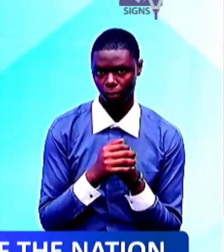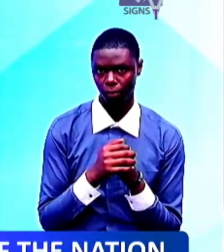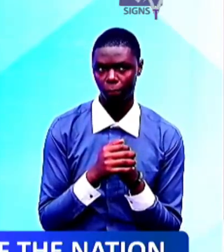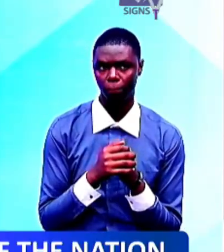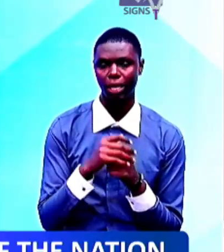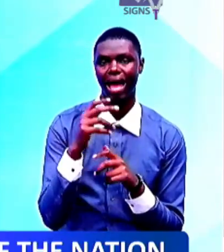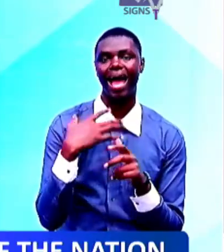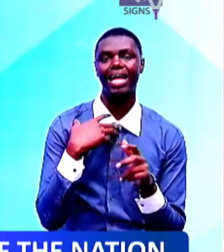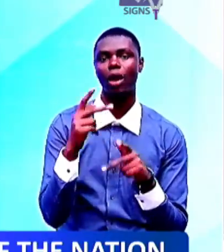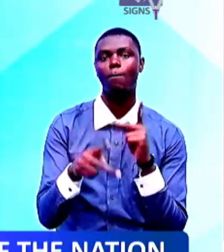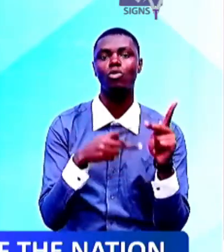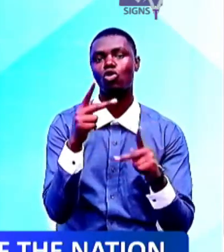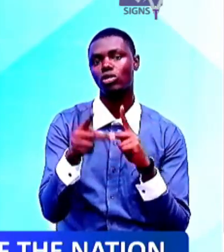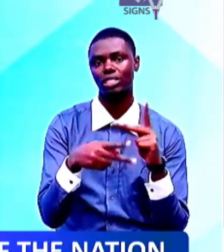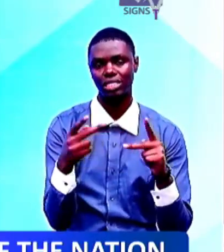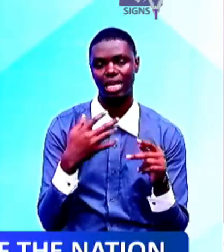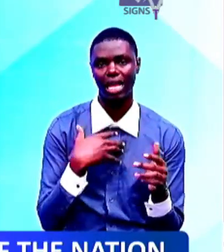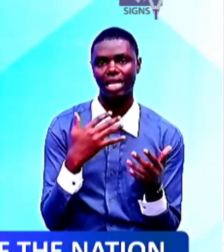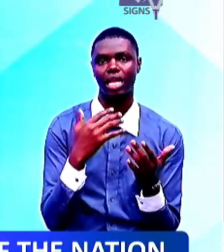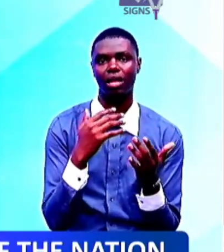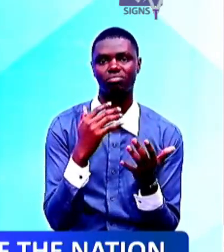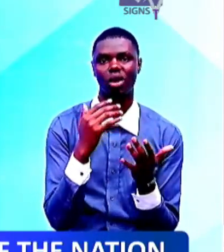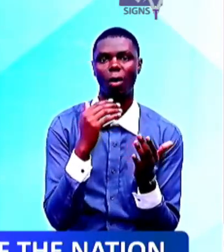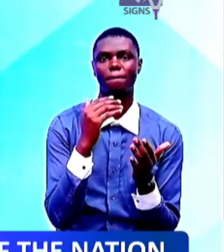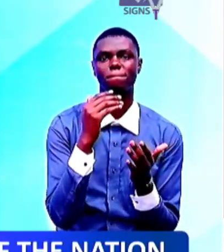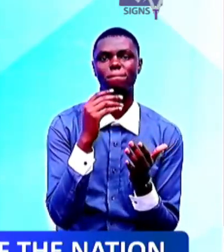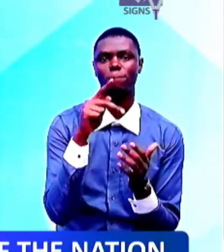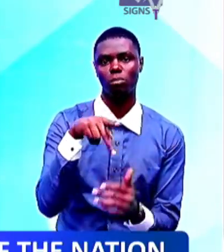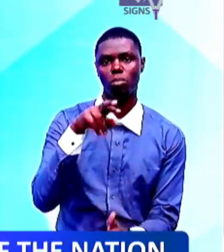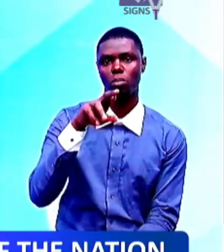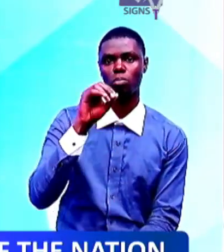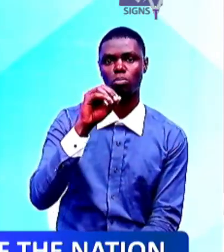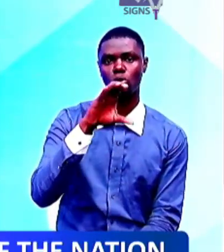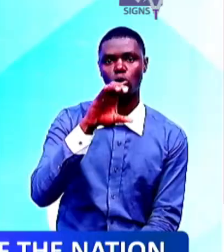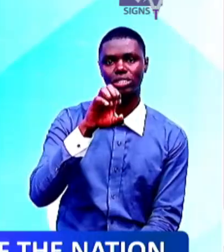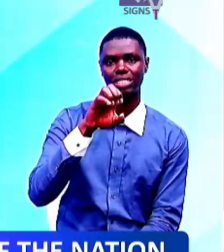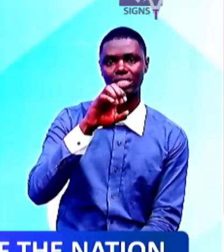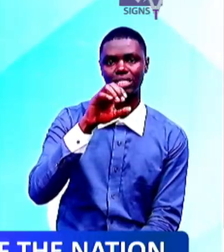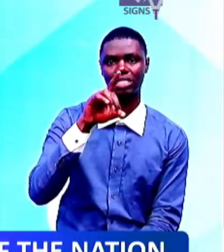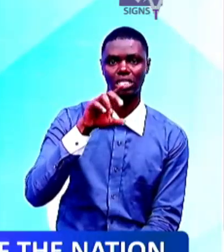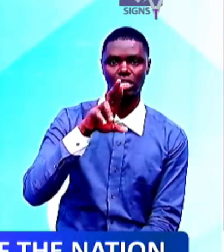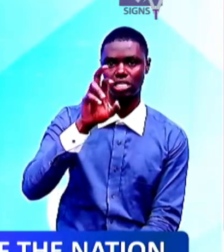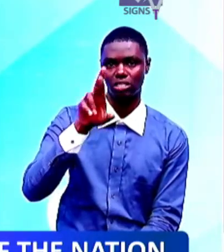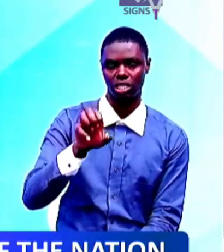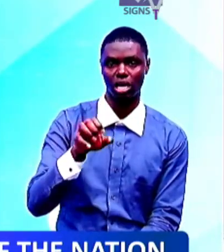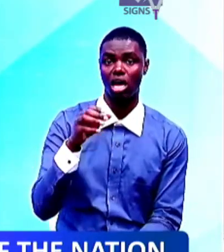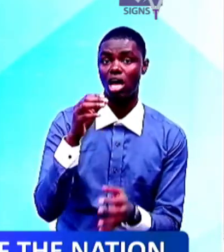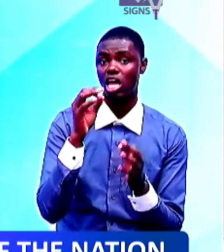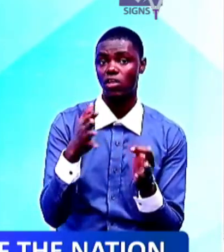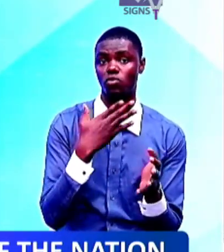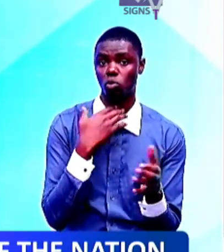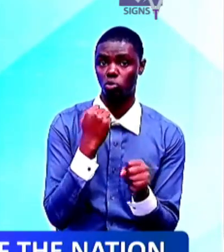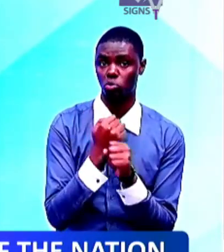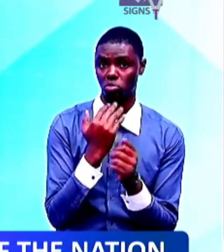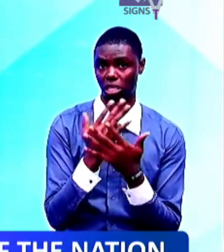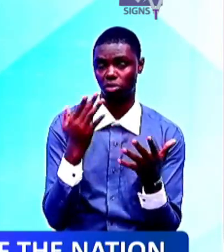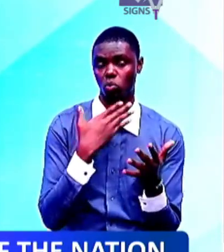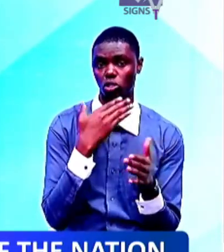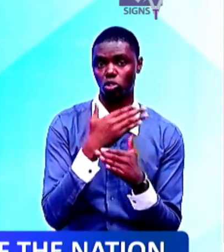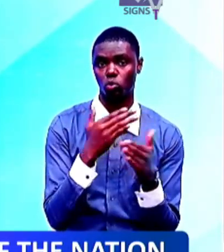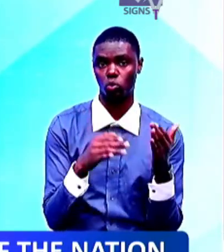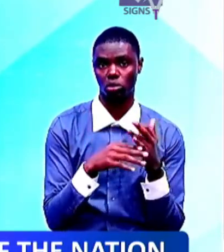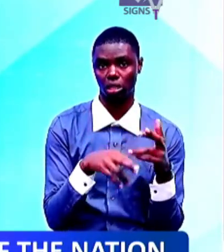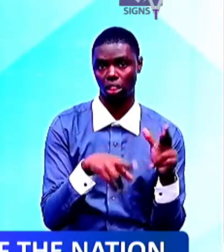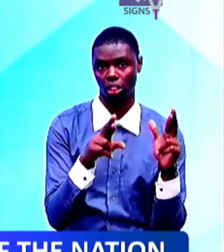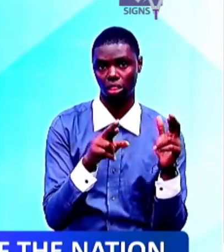and processes and procedures, okay. You would want to do something, for example, you want to construct a road that is passing